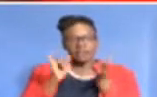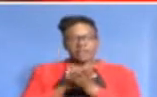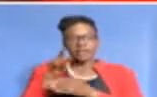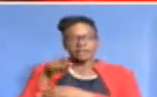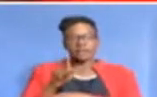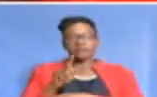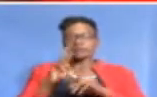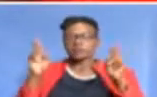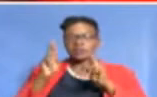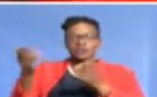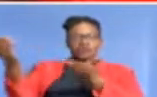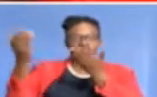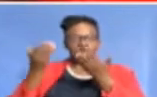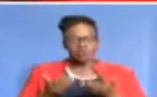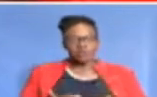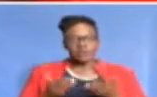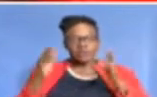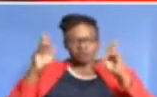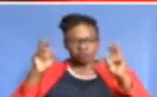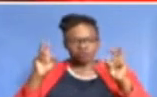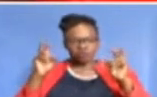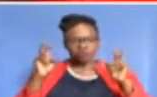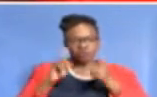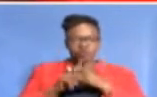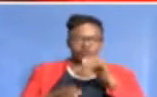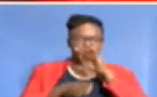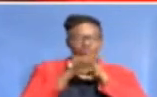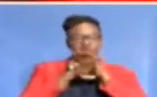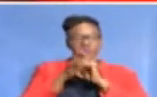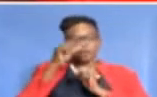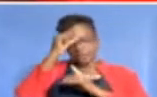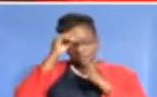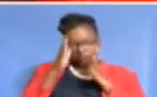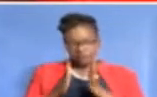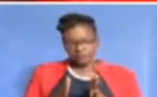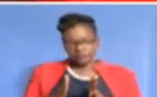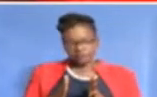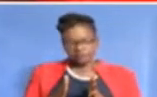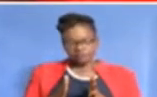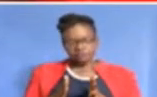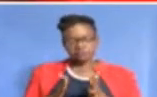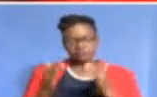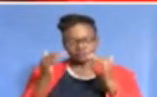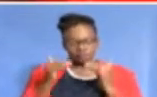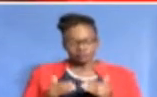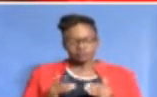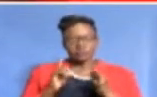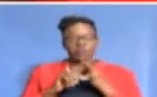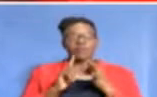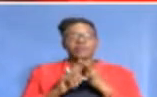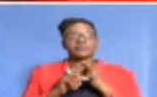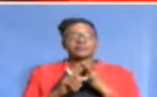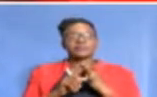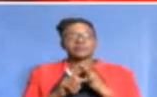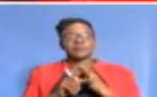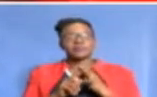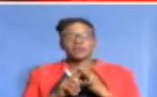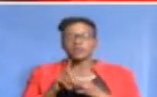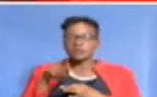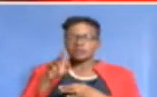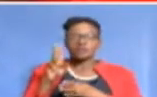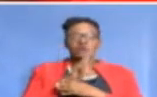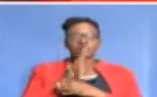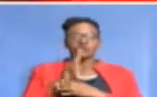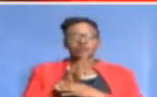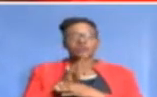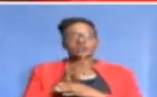bring a motion to impeach His Excellency the Governor Francis Kimemia. Number three, using abusive